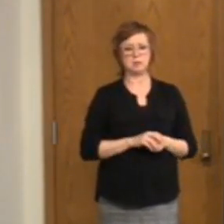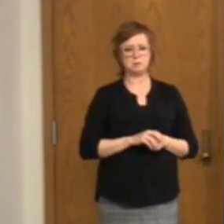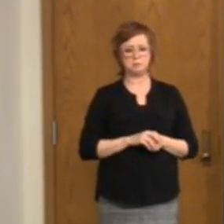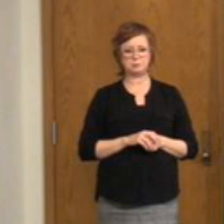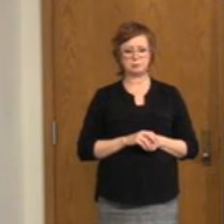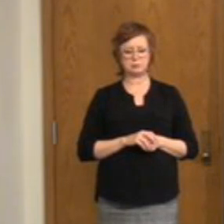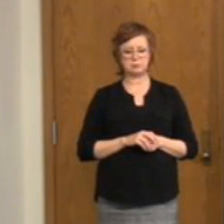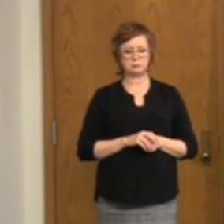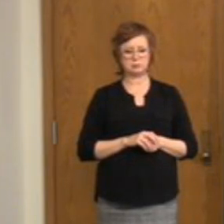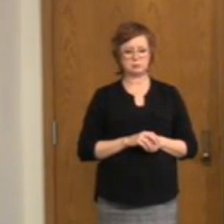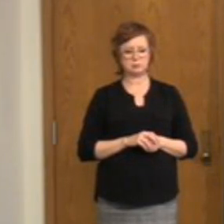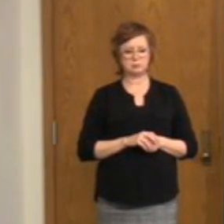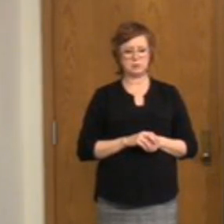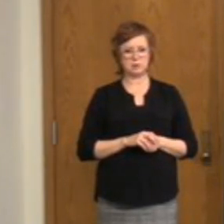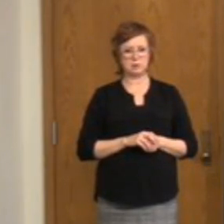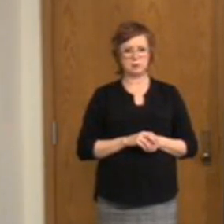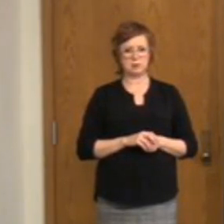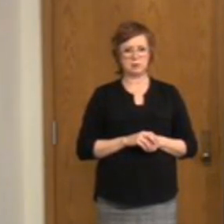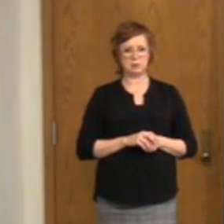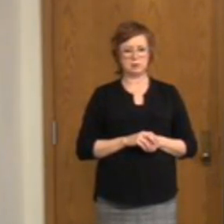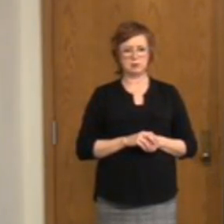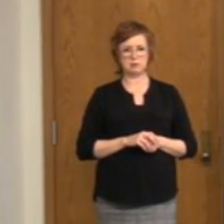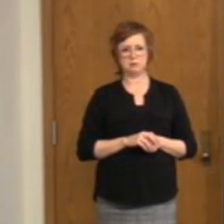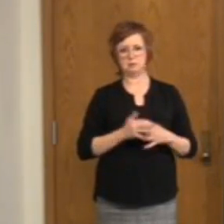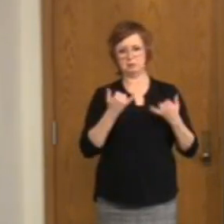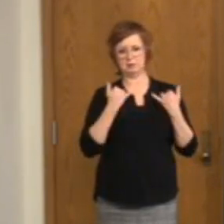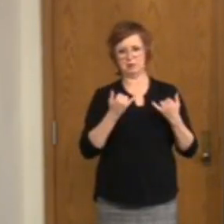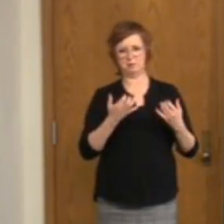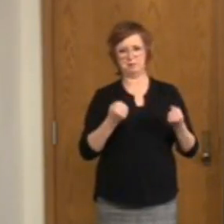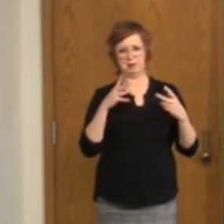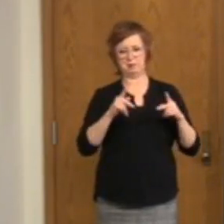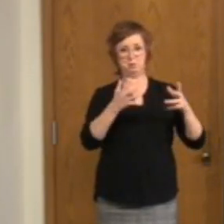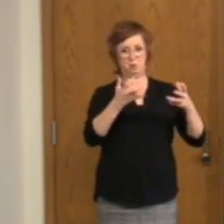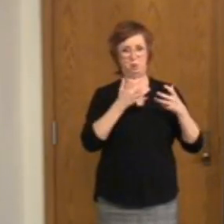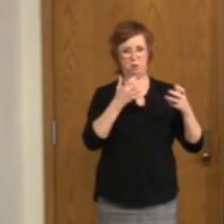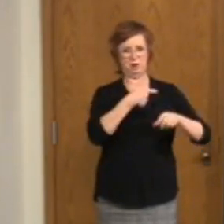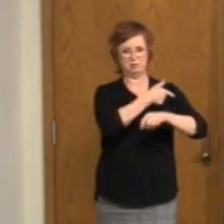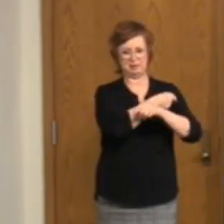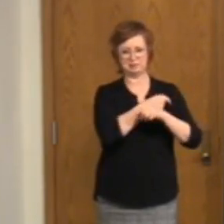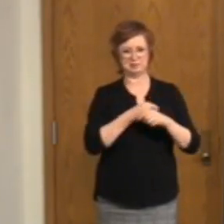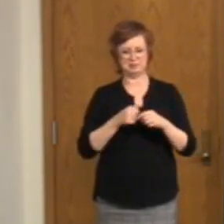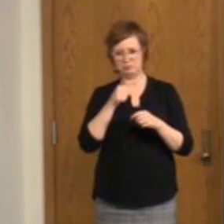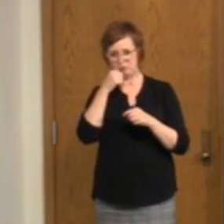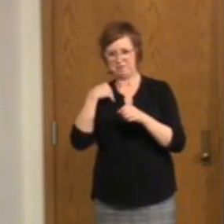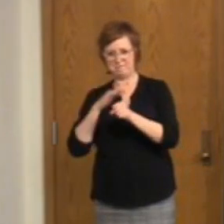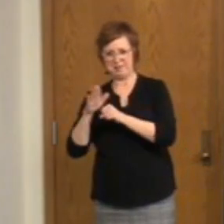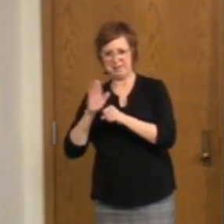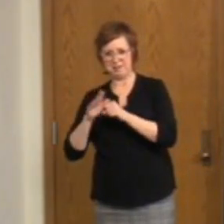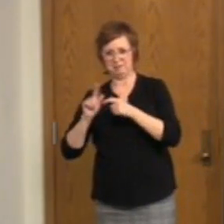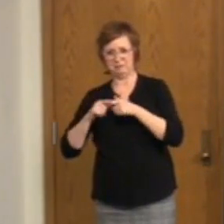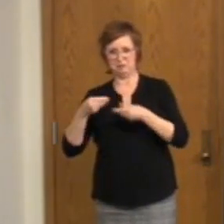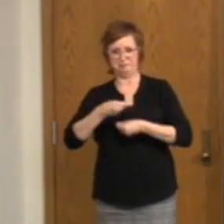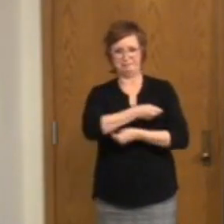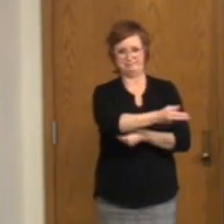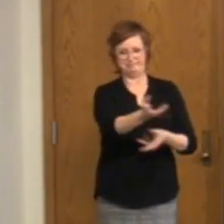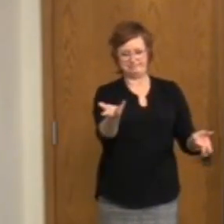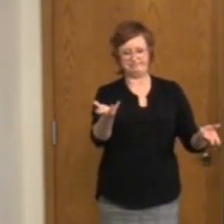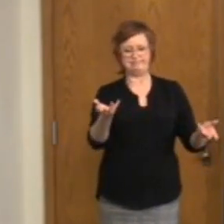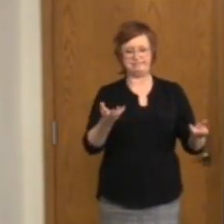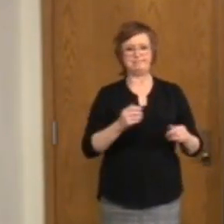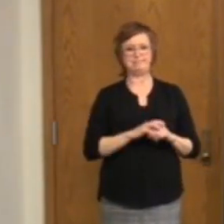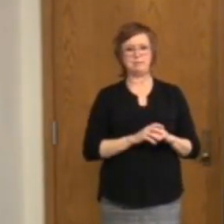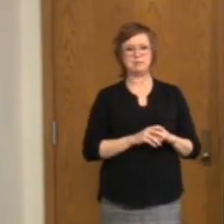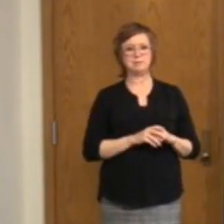vaccine demand is much higher than supply. But as we move forward, we really want the vast majority of people in